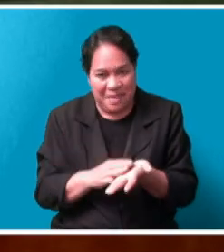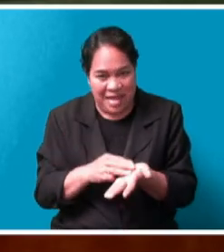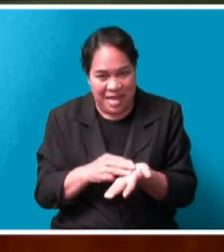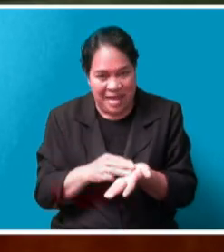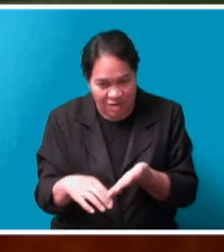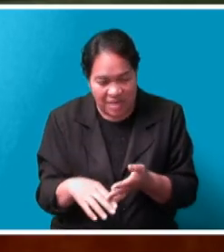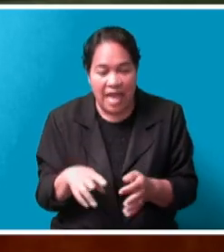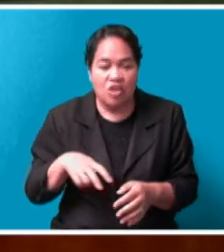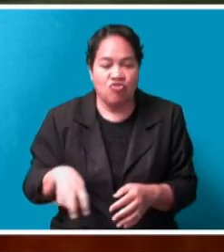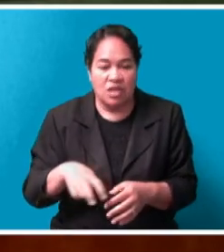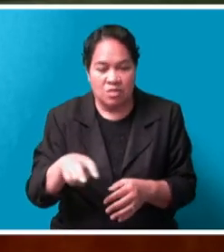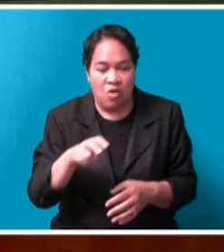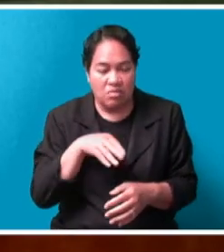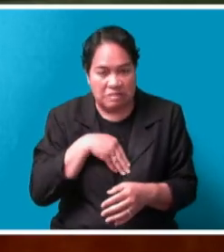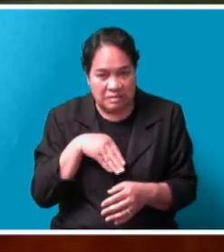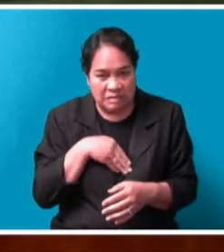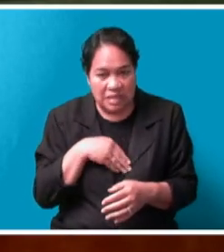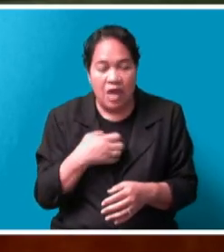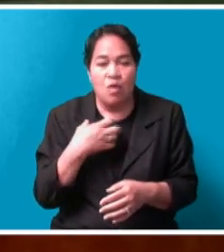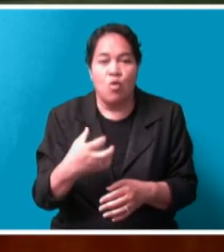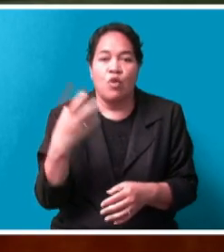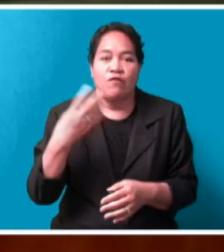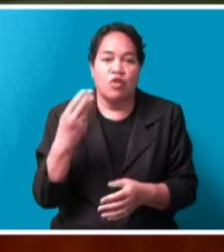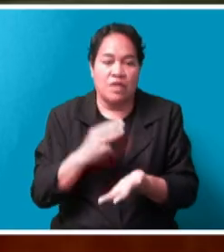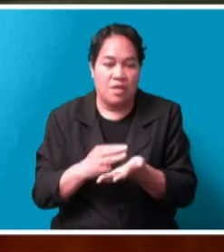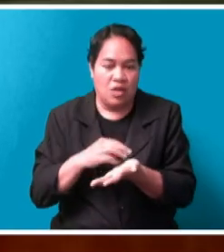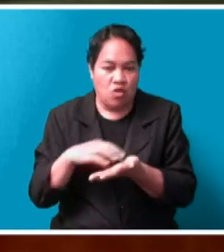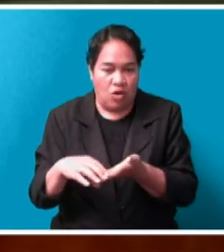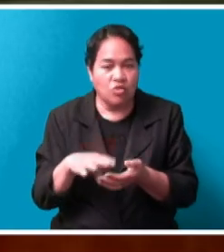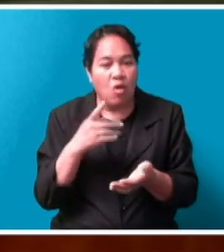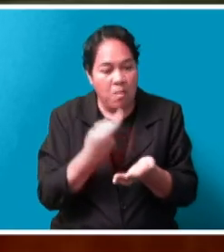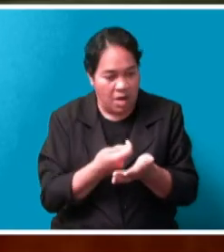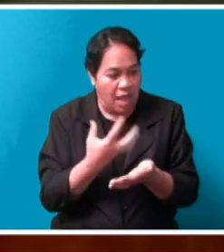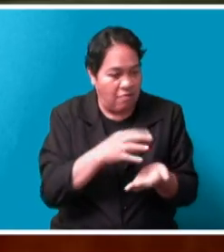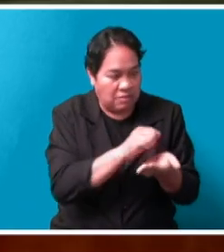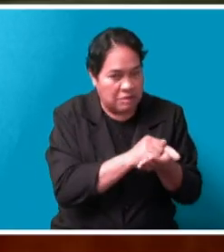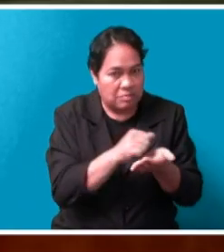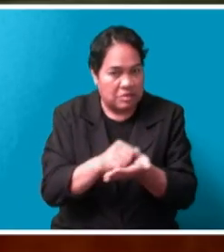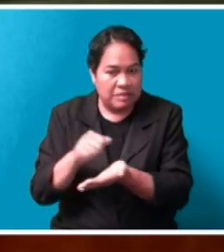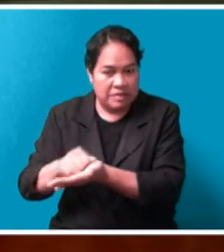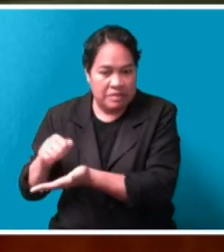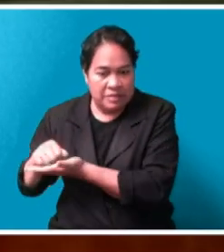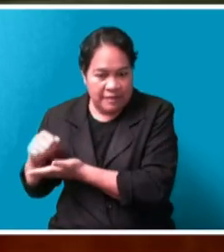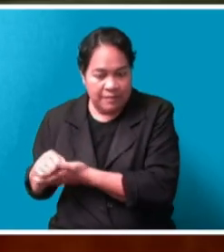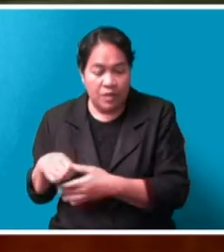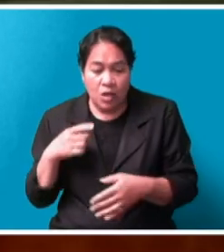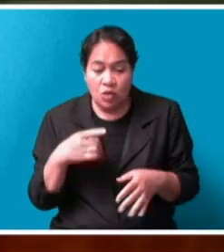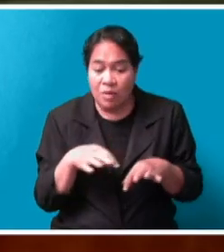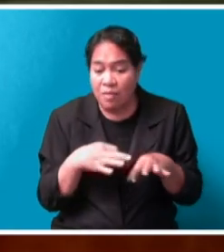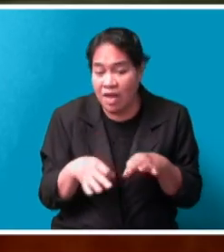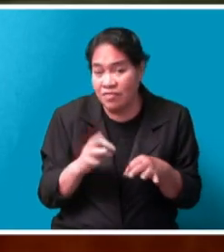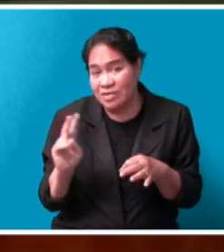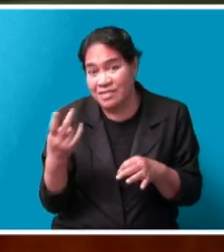Transport Assistance Scheme of more than 14 million. Mr. Speaker, let us address the specific contingencies. There